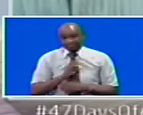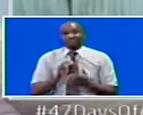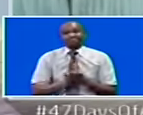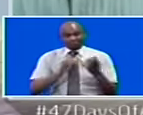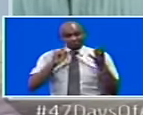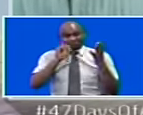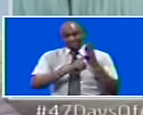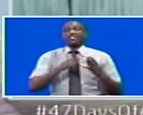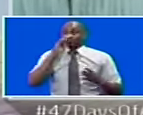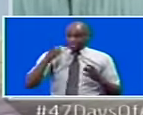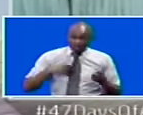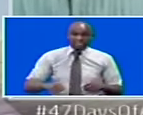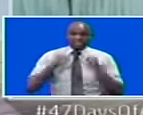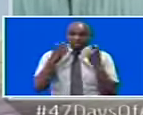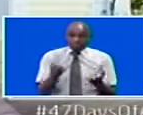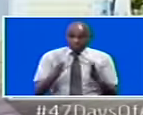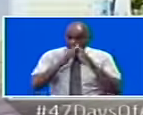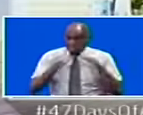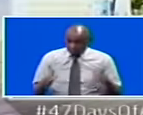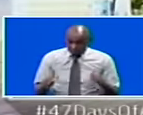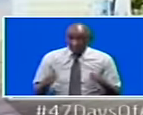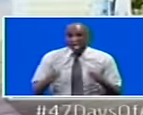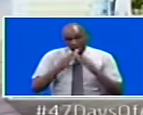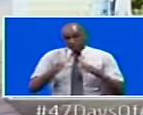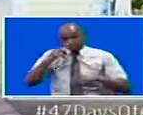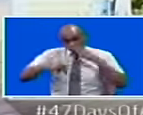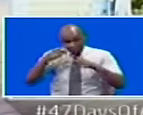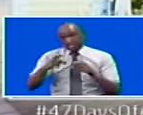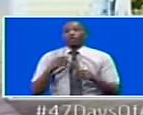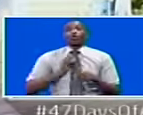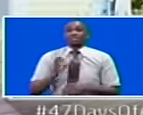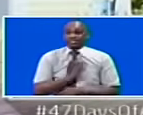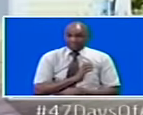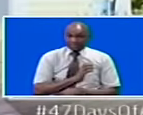A speaker also chairs the House Procedure Rules Committee.